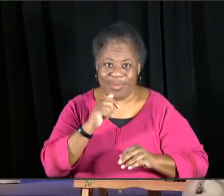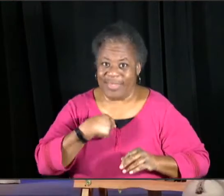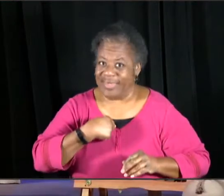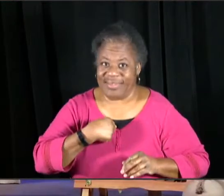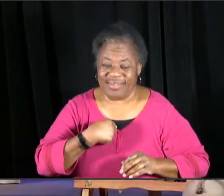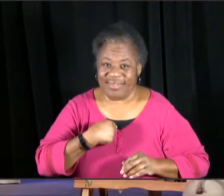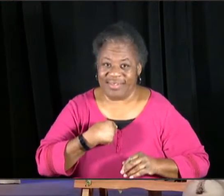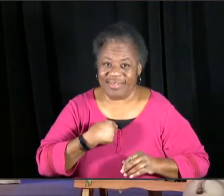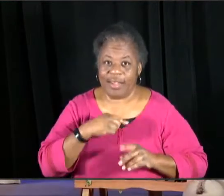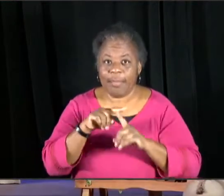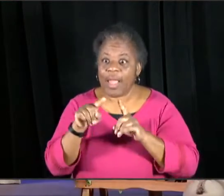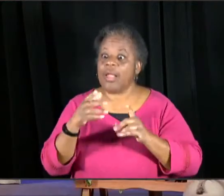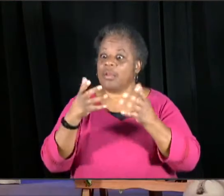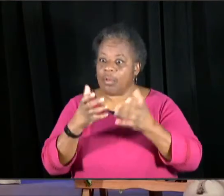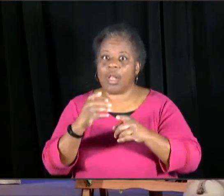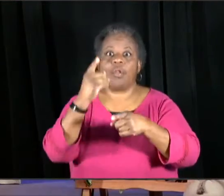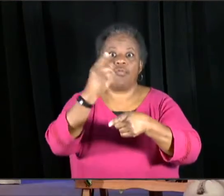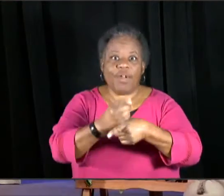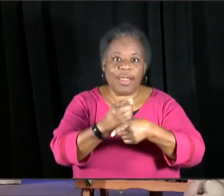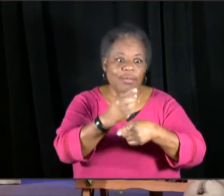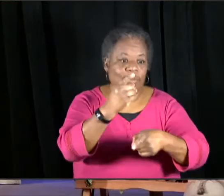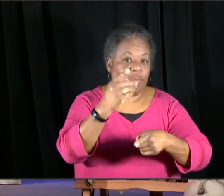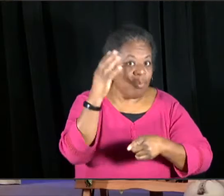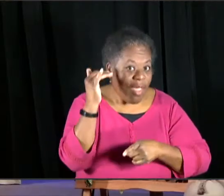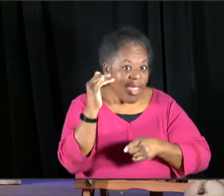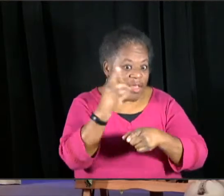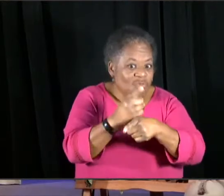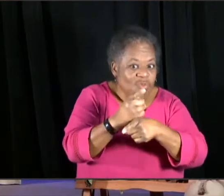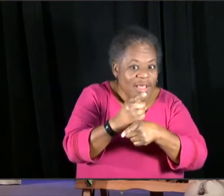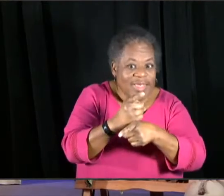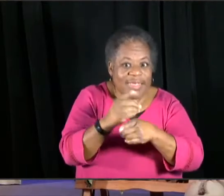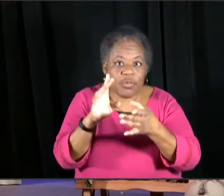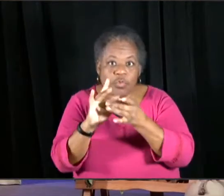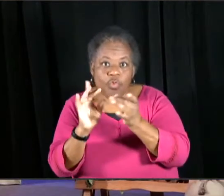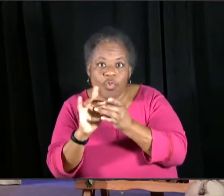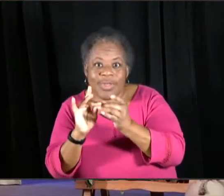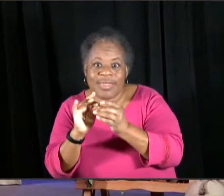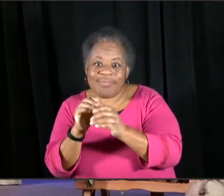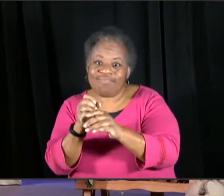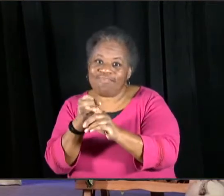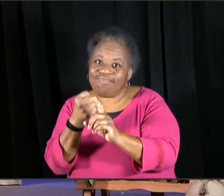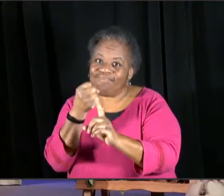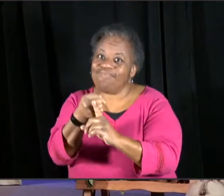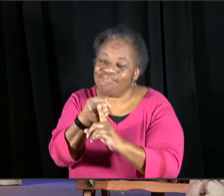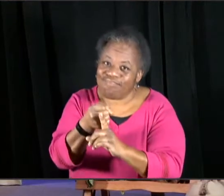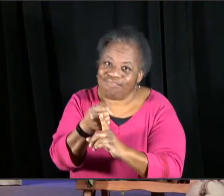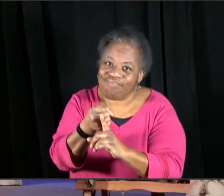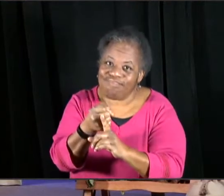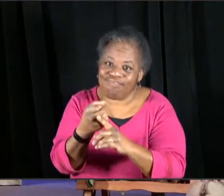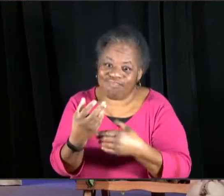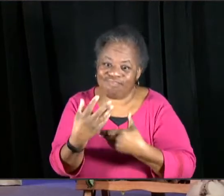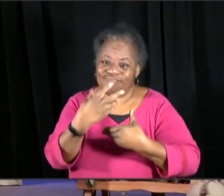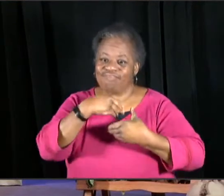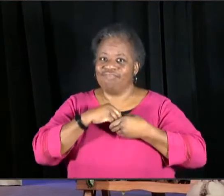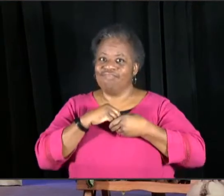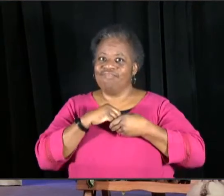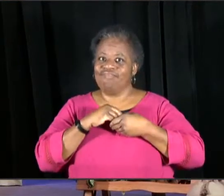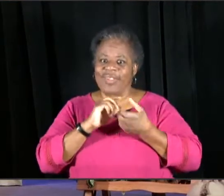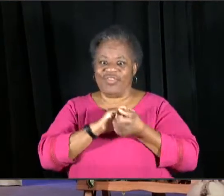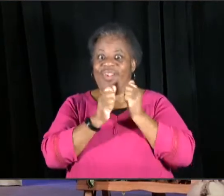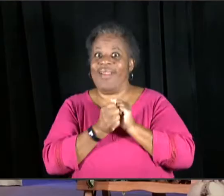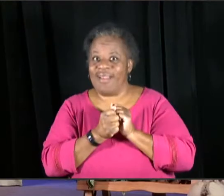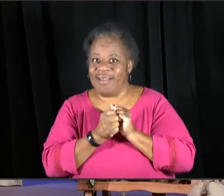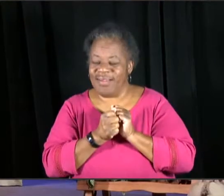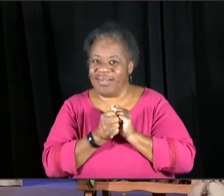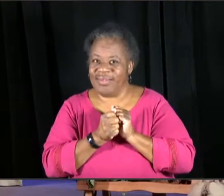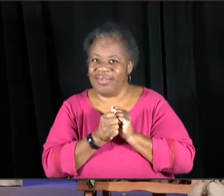But I want to get it right because the right stories change you. They become part of you, and you're not the same anymore.